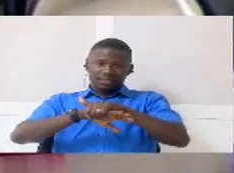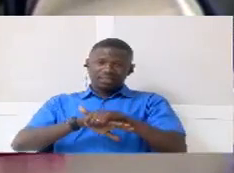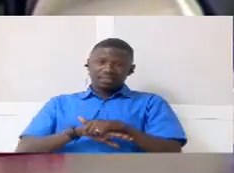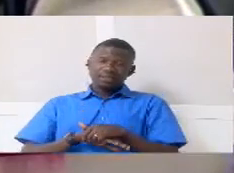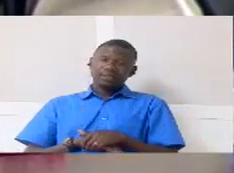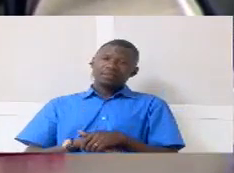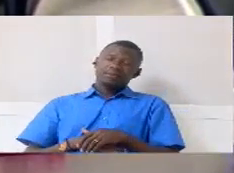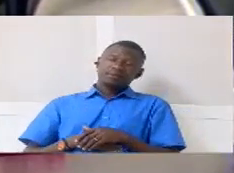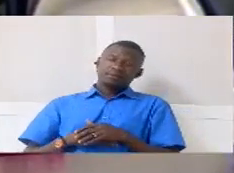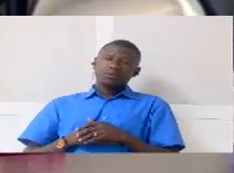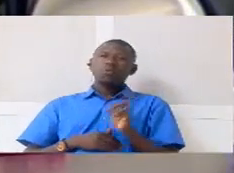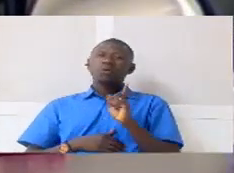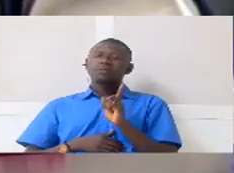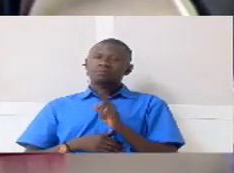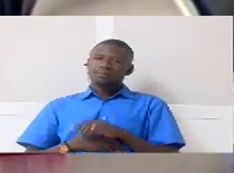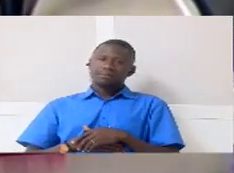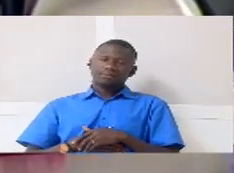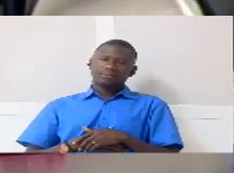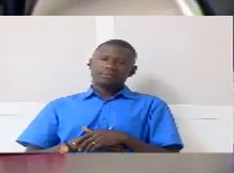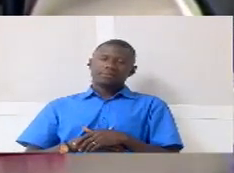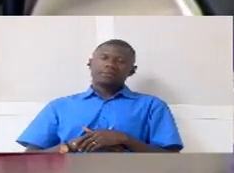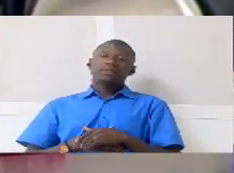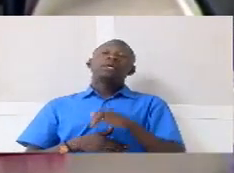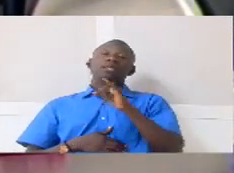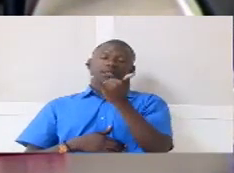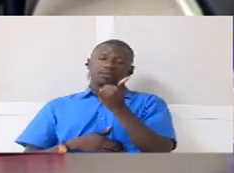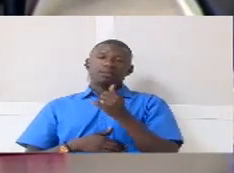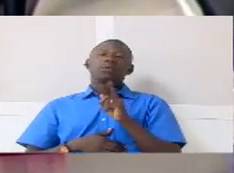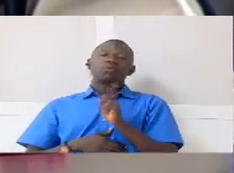kanto awole keta. That was what happened.